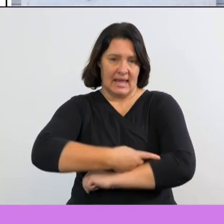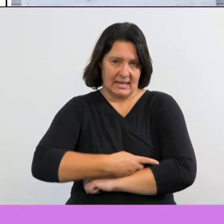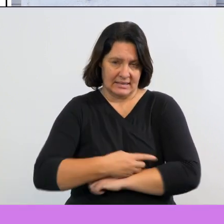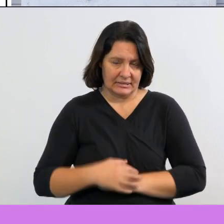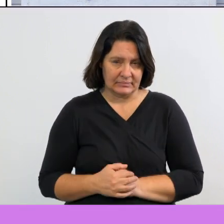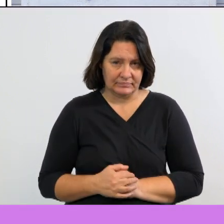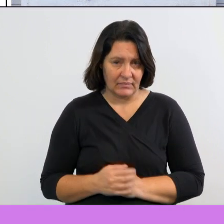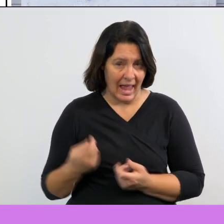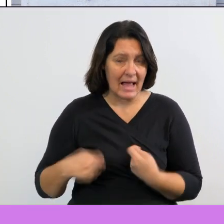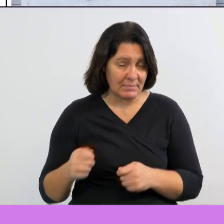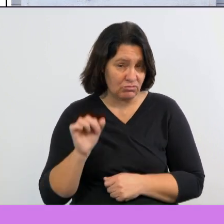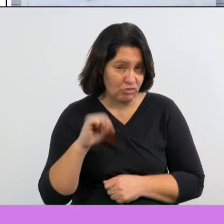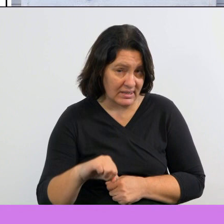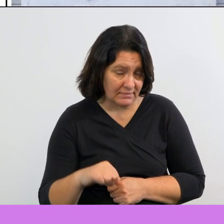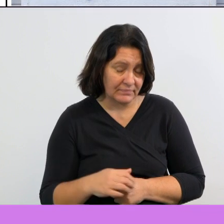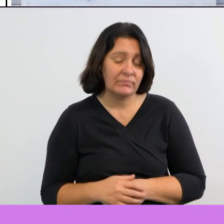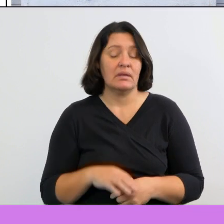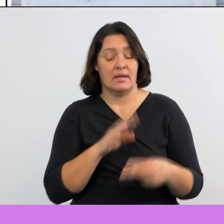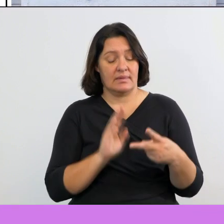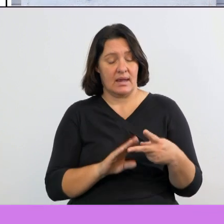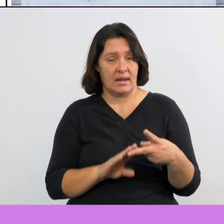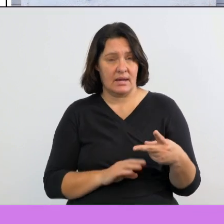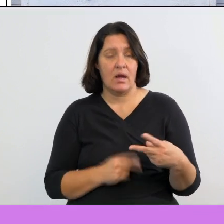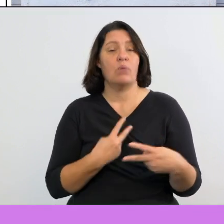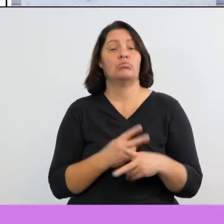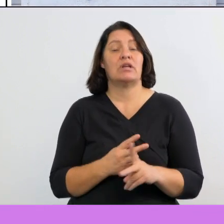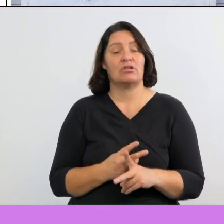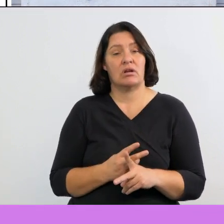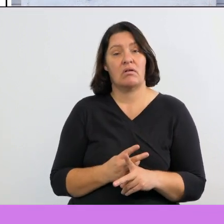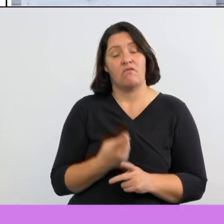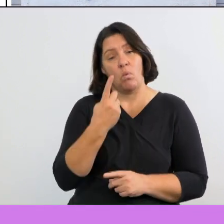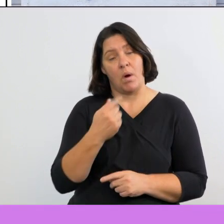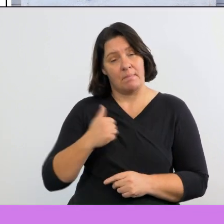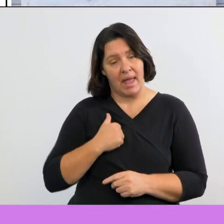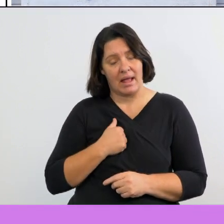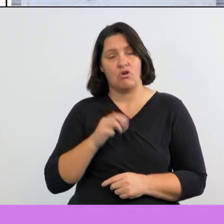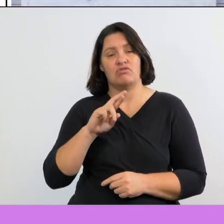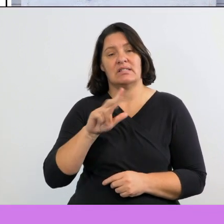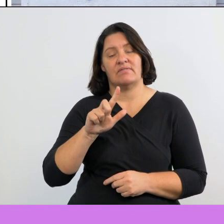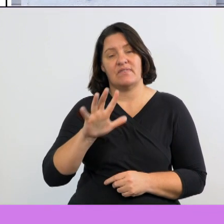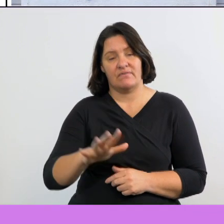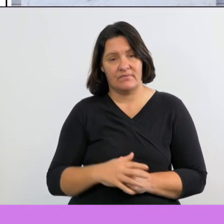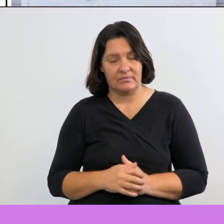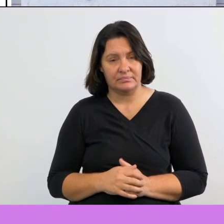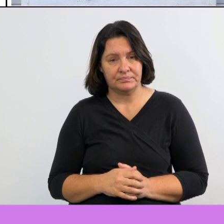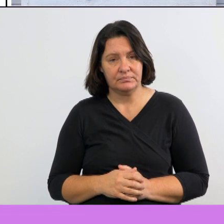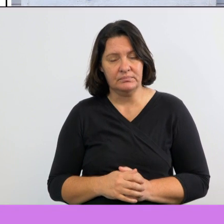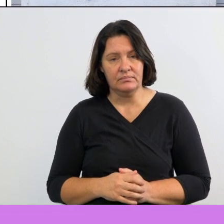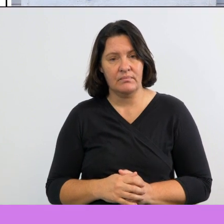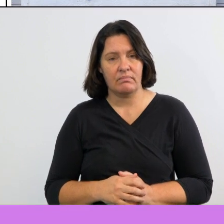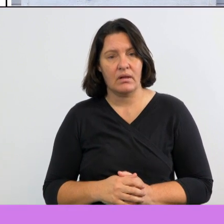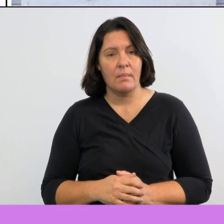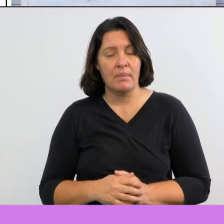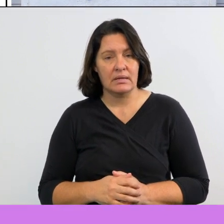That is an expense. Do we agree? Right? Then also, the production cost of the bag is 75 Rand. But remember